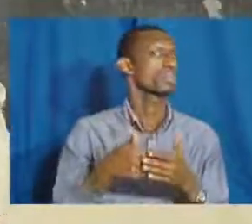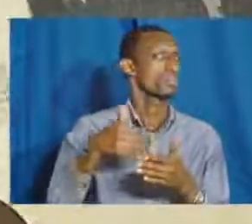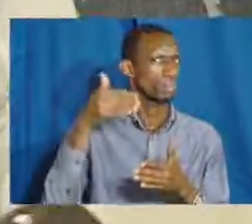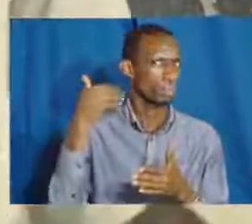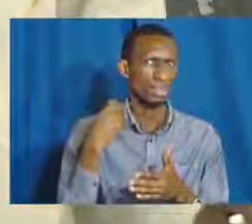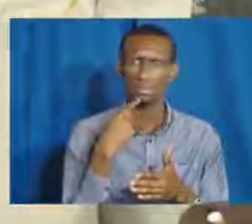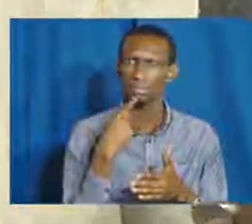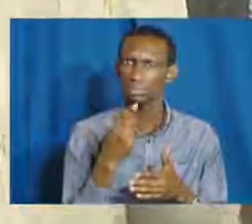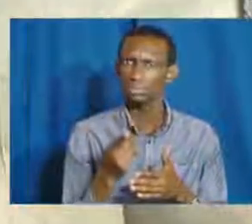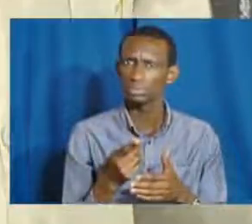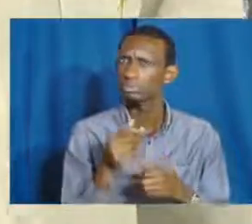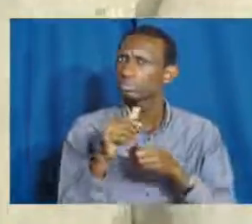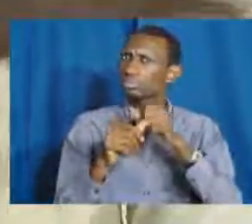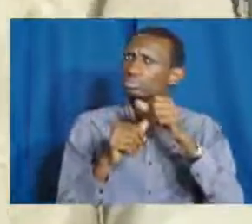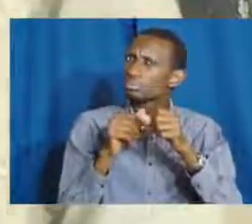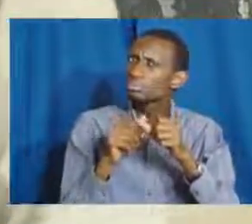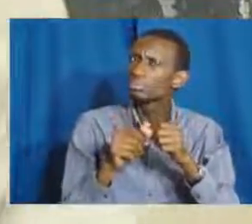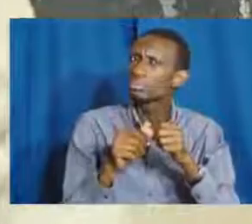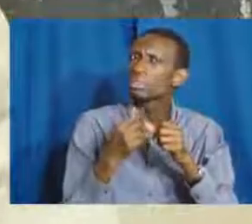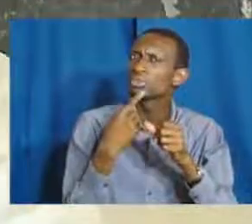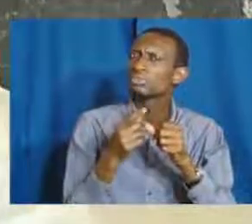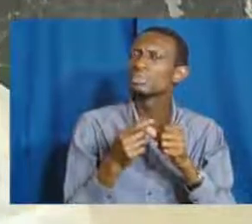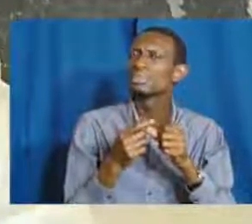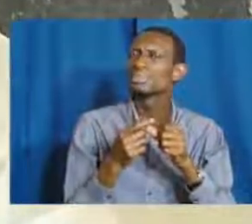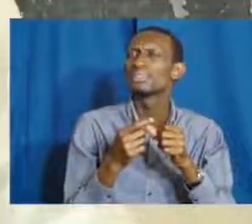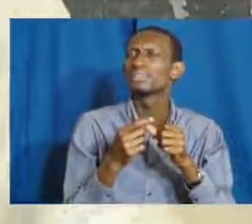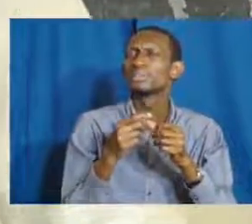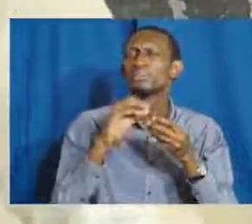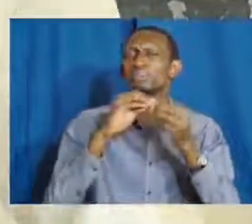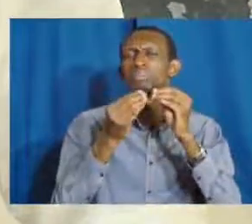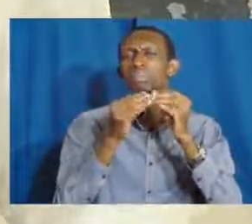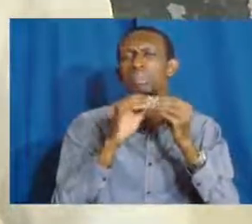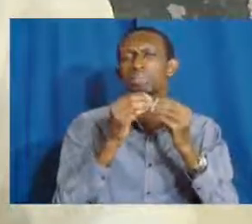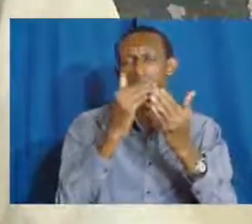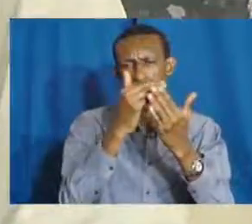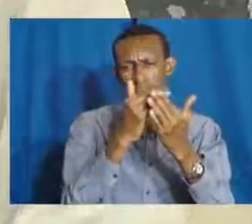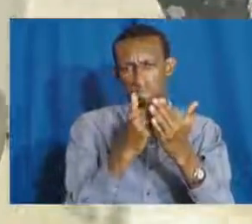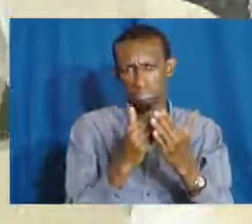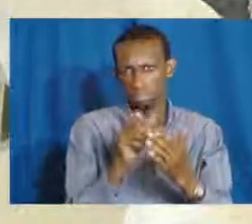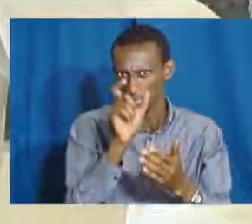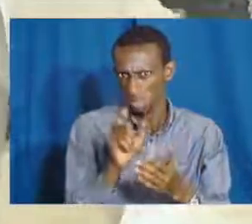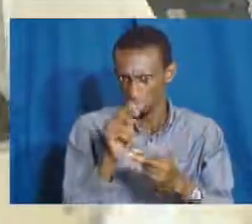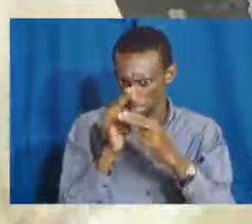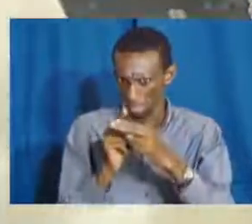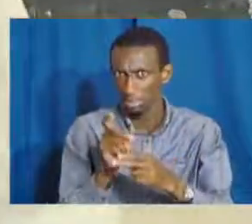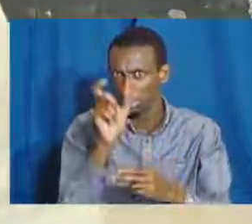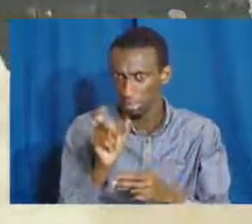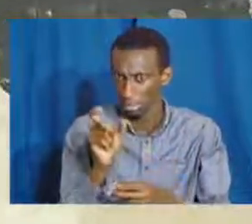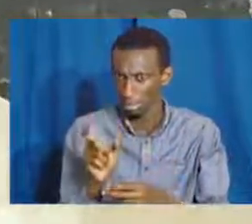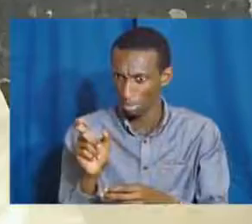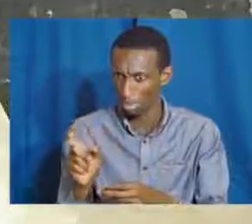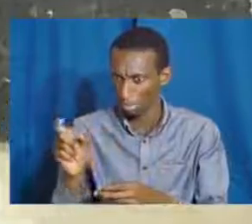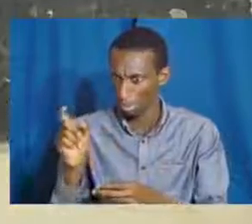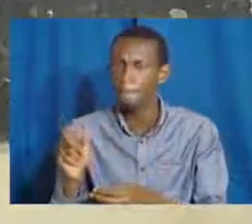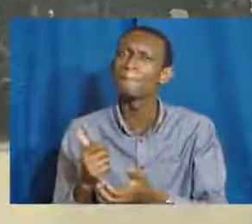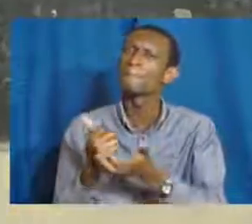about, we mentioned a number of scientists that contributed to the arrangement